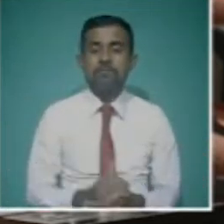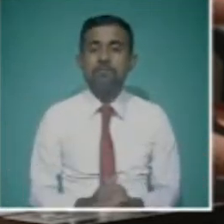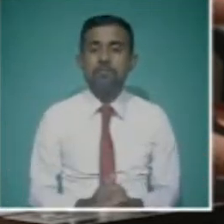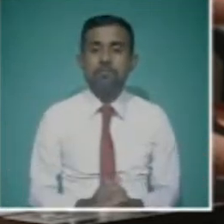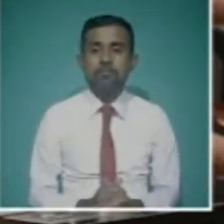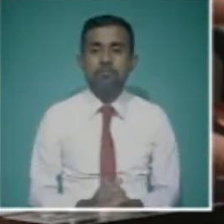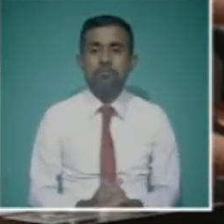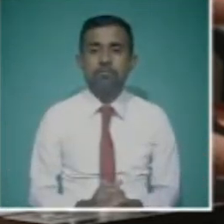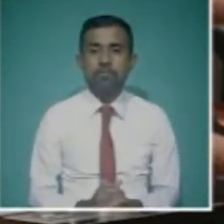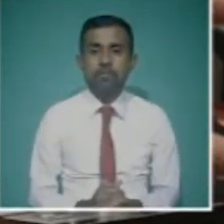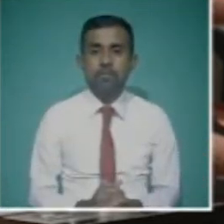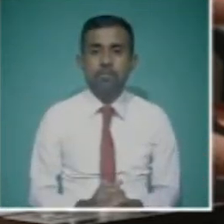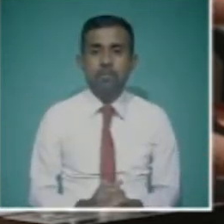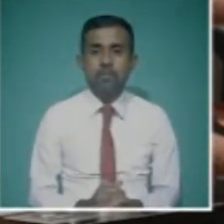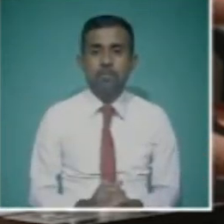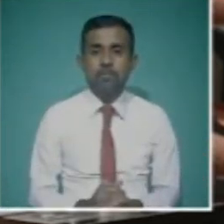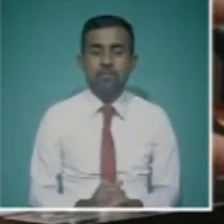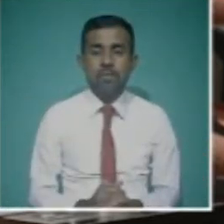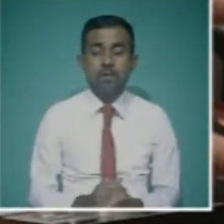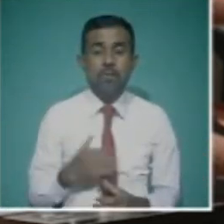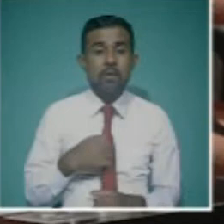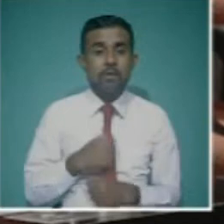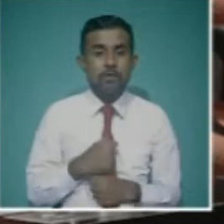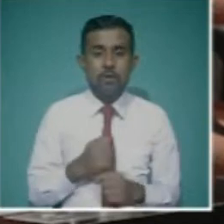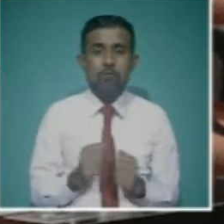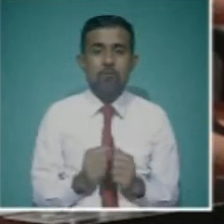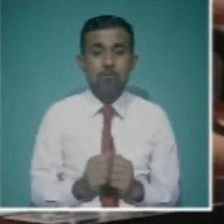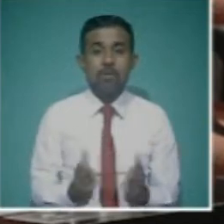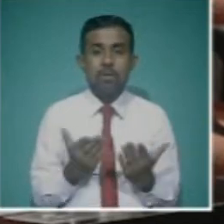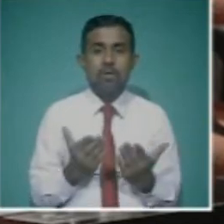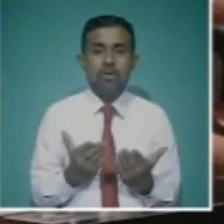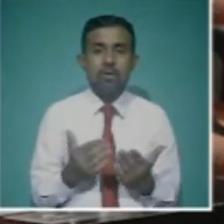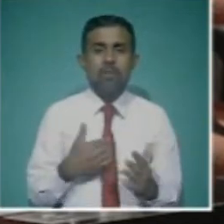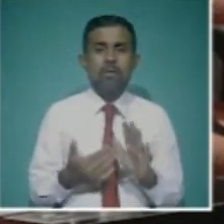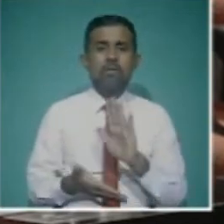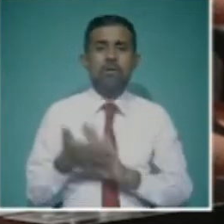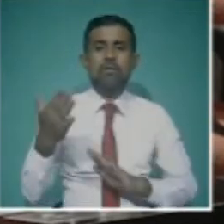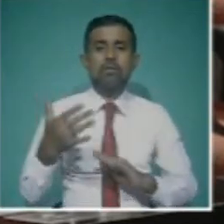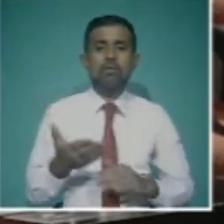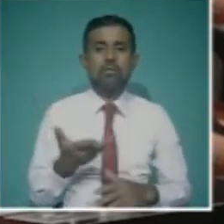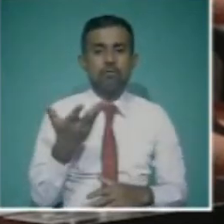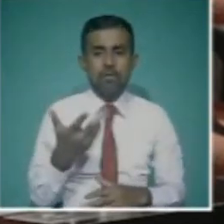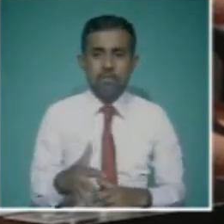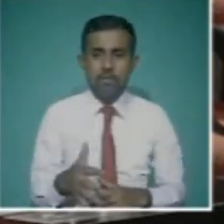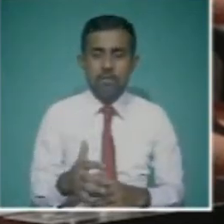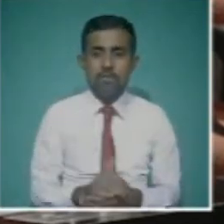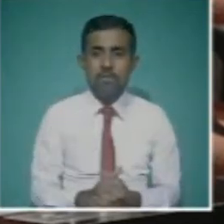state accordingly, you created enemies. And when you create enemies of that